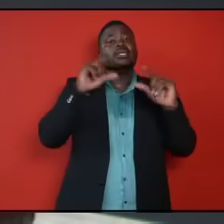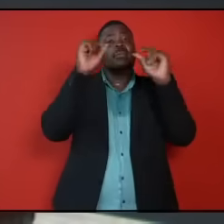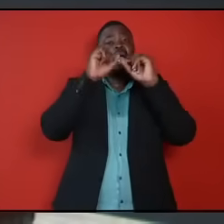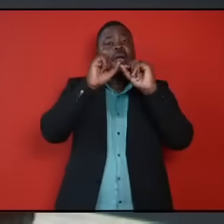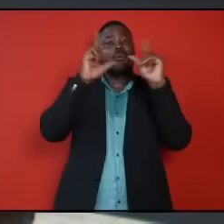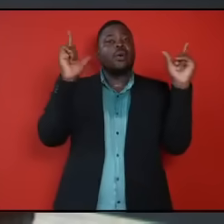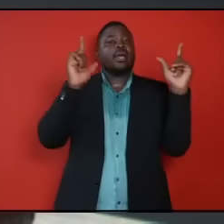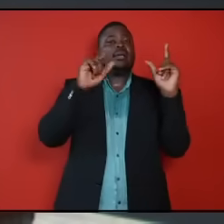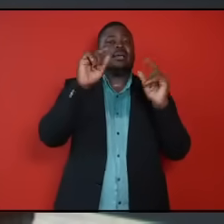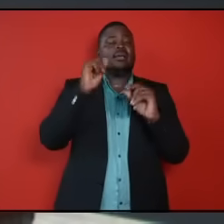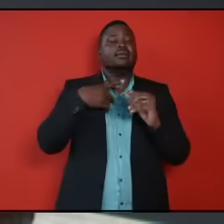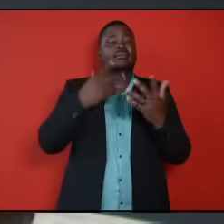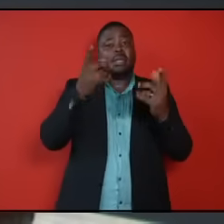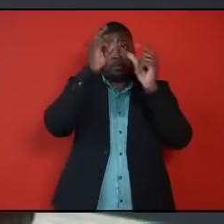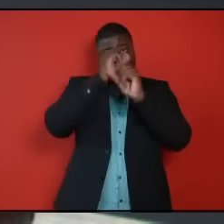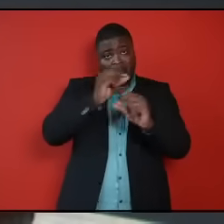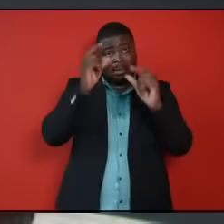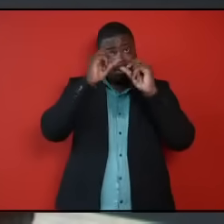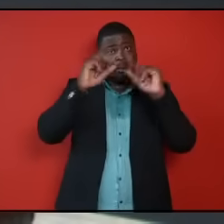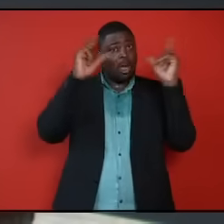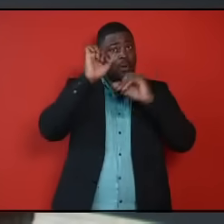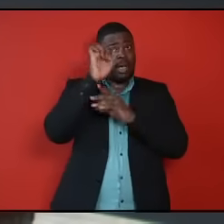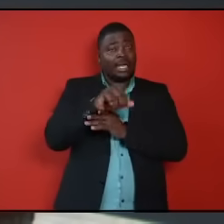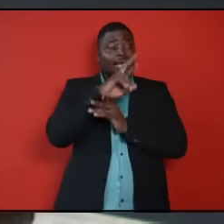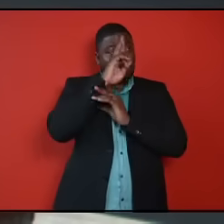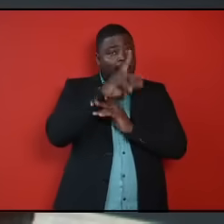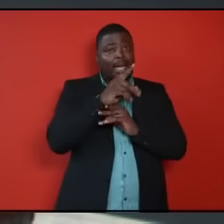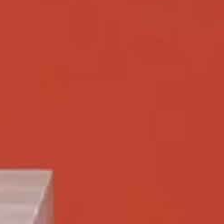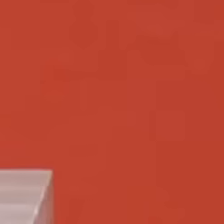happening. Things are tough there.